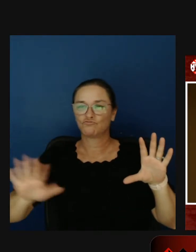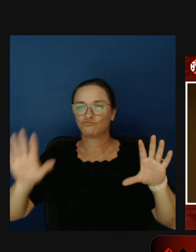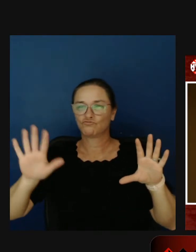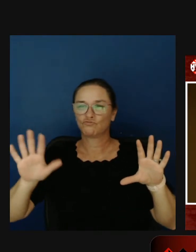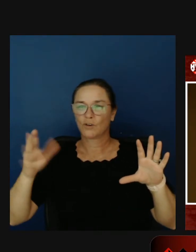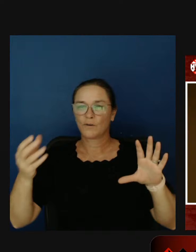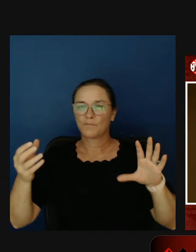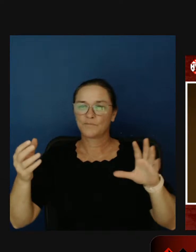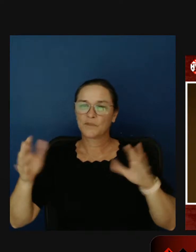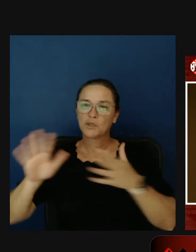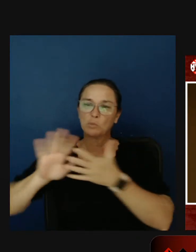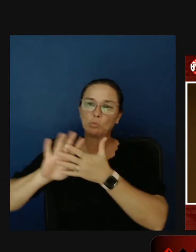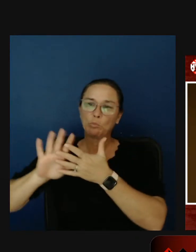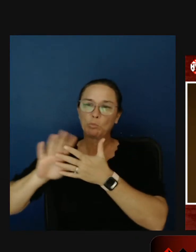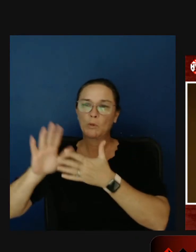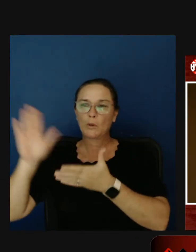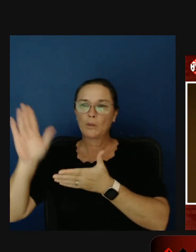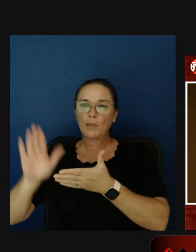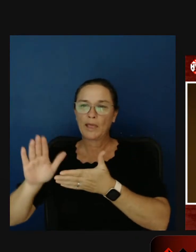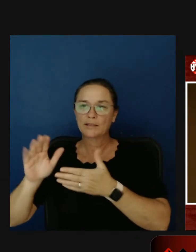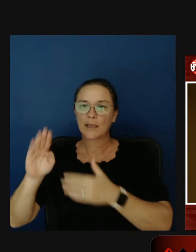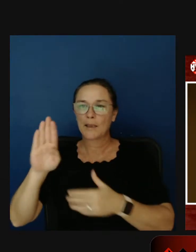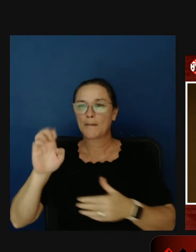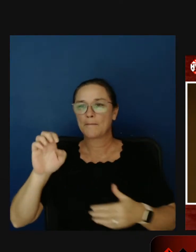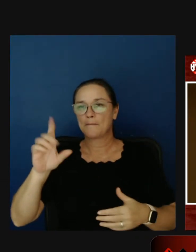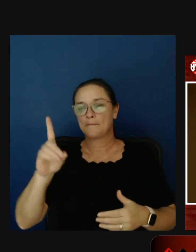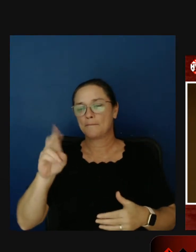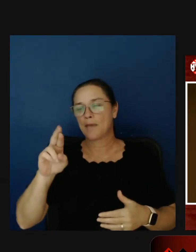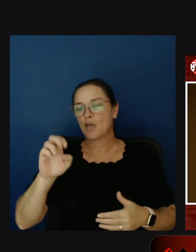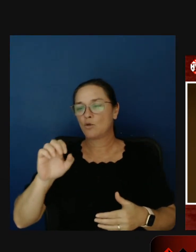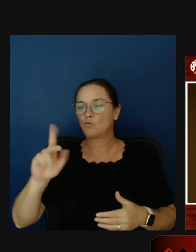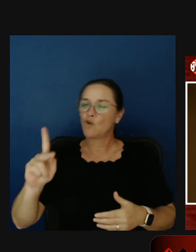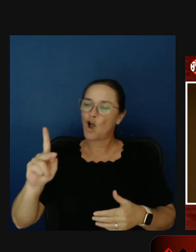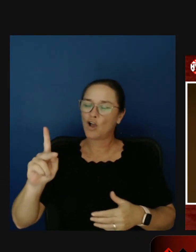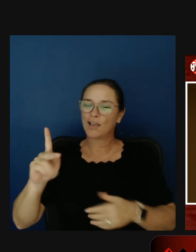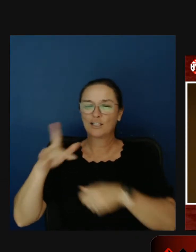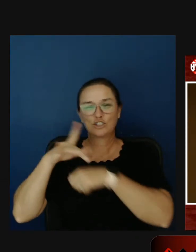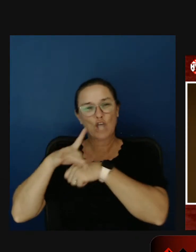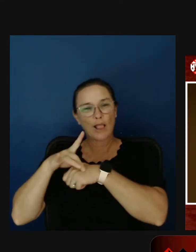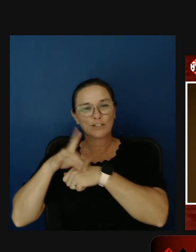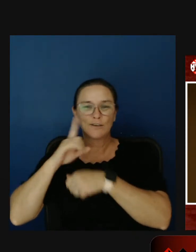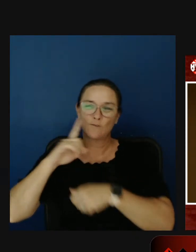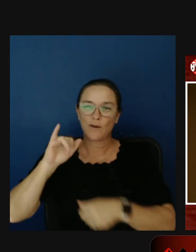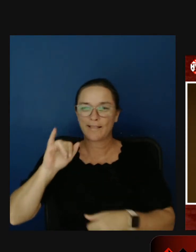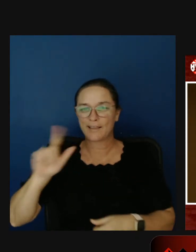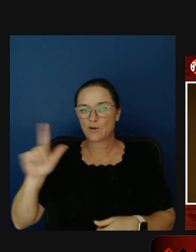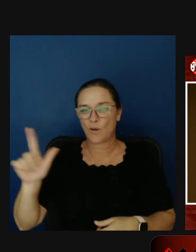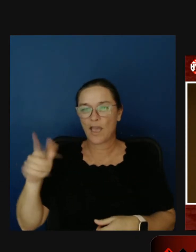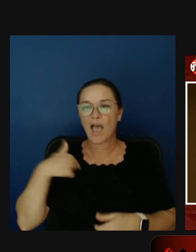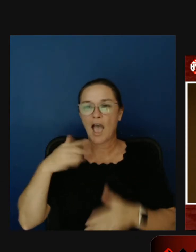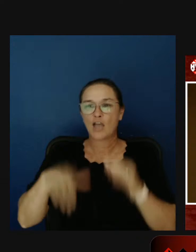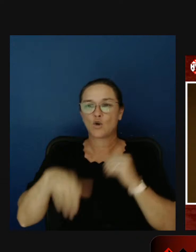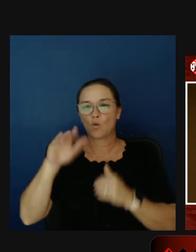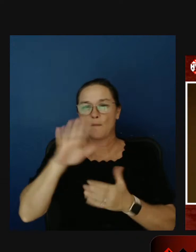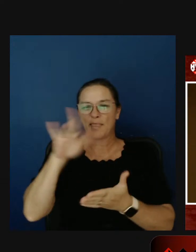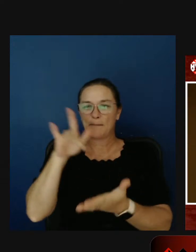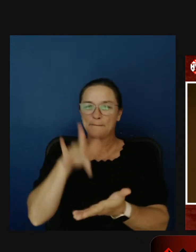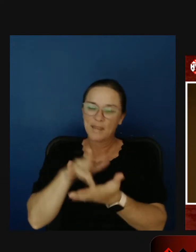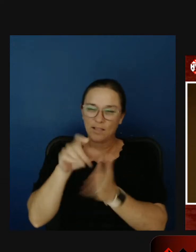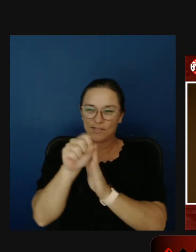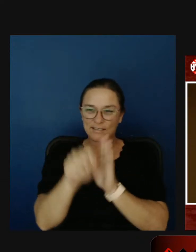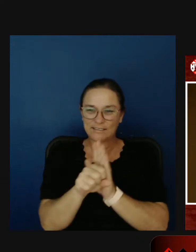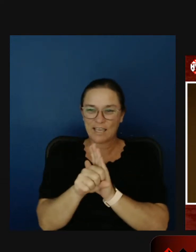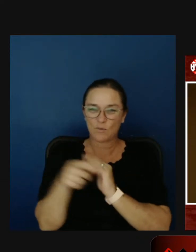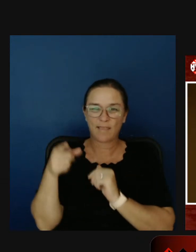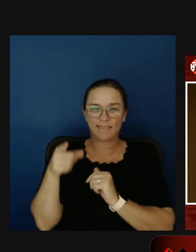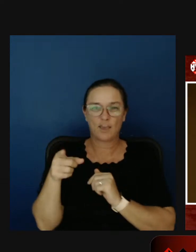also colorful one here labeled Bedrock Geology of Illinois. I can tell you, I grew up right in the middle of the state right there, and